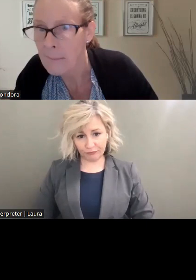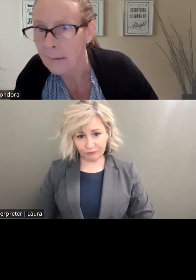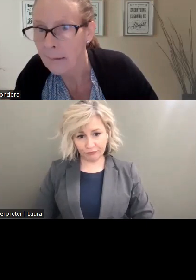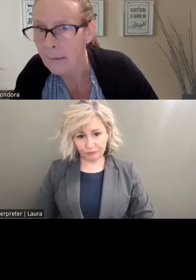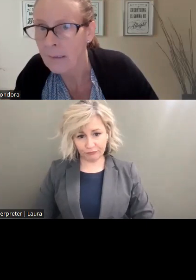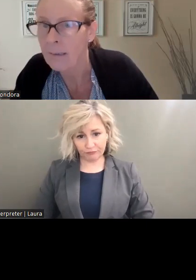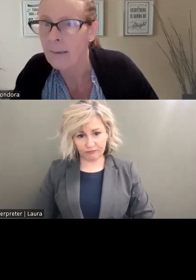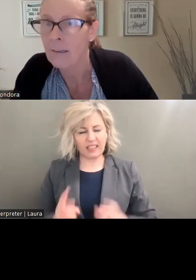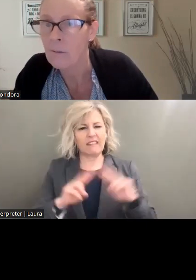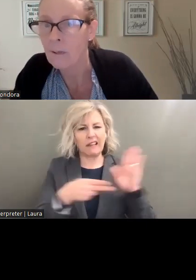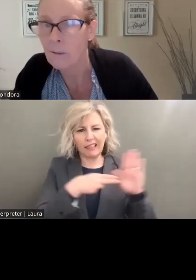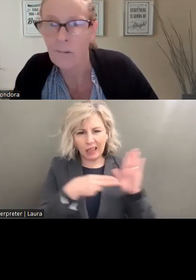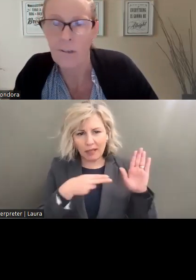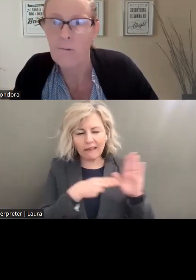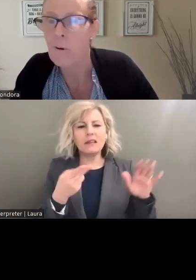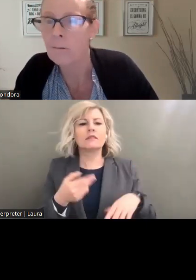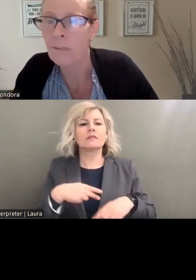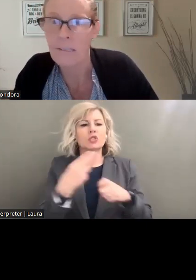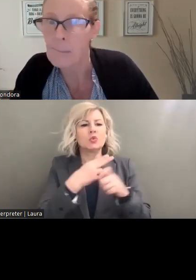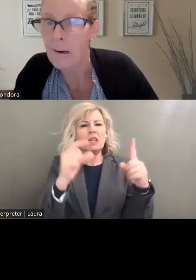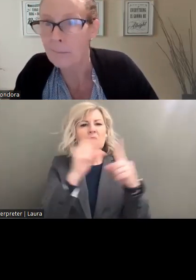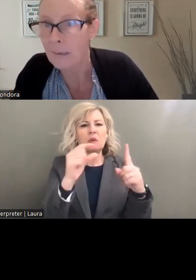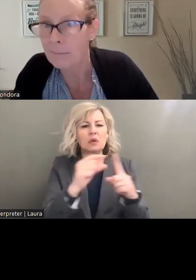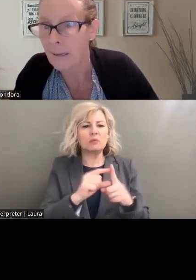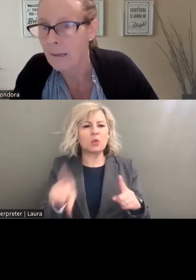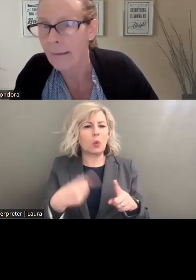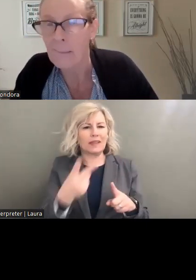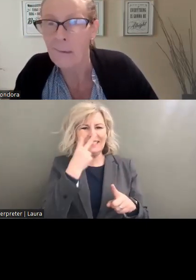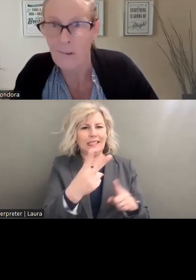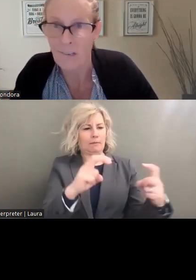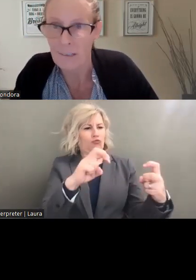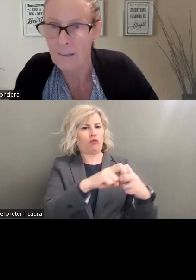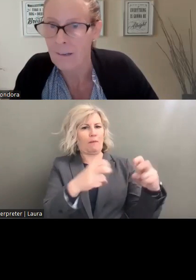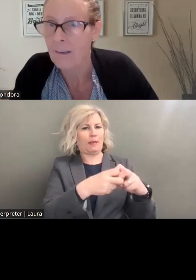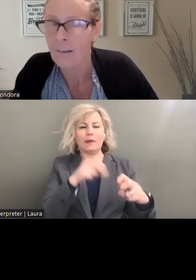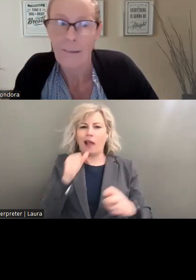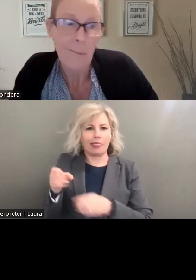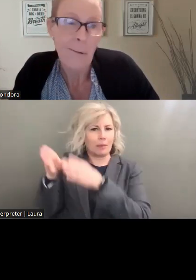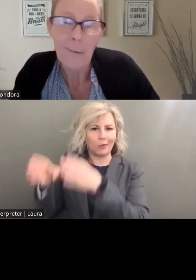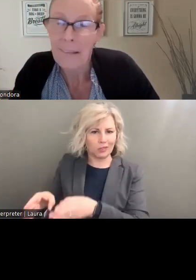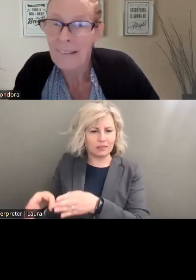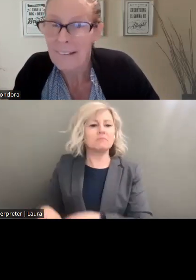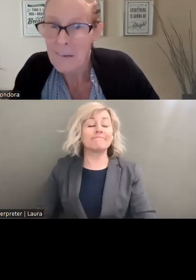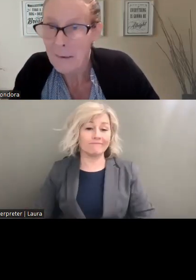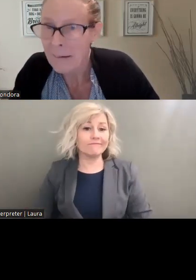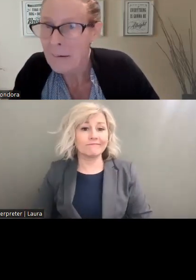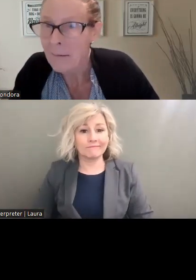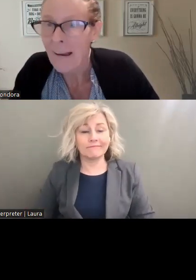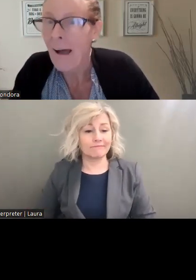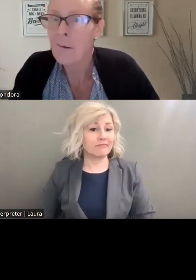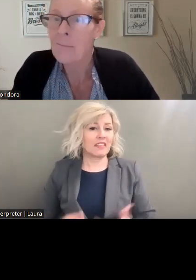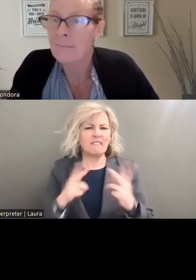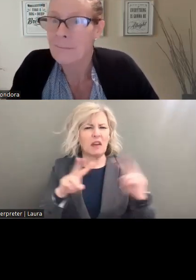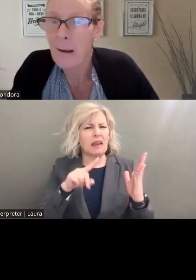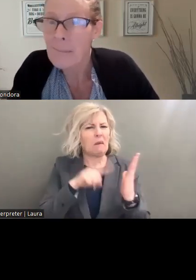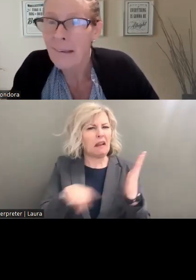very labeling. Using those terms, you only see a problem, not a person. You know, they're really critical, right?